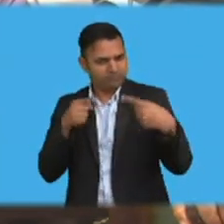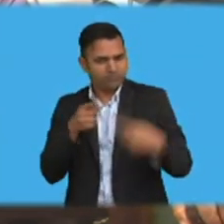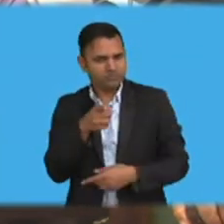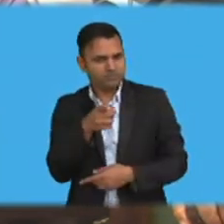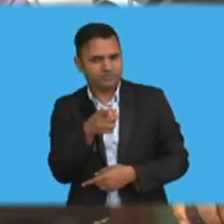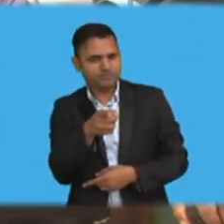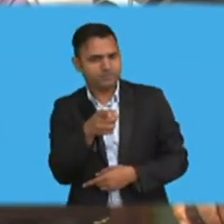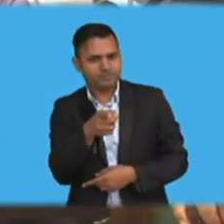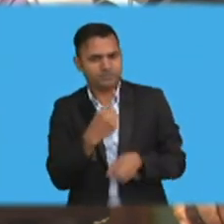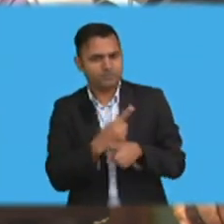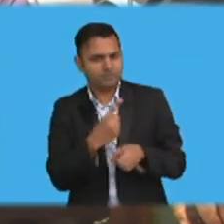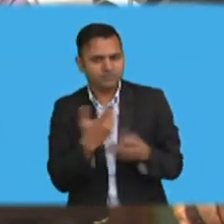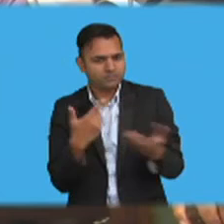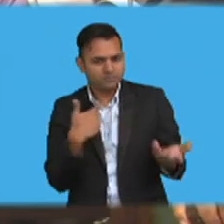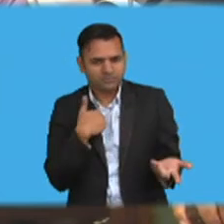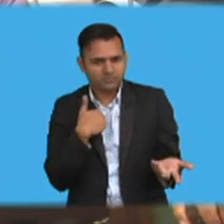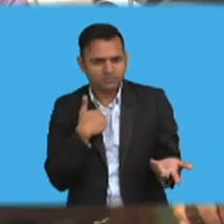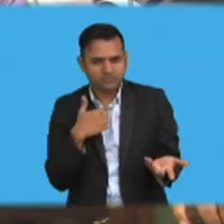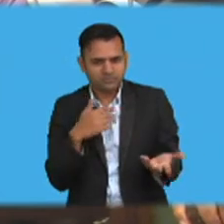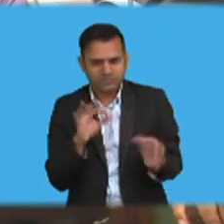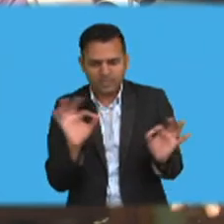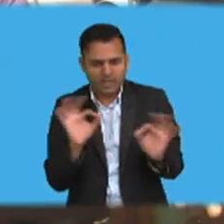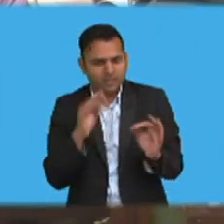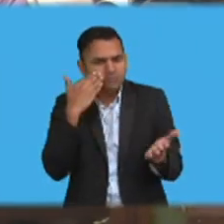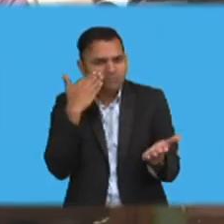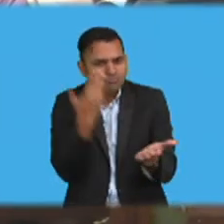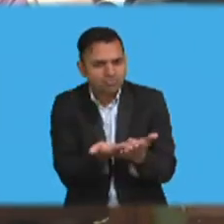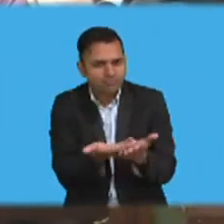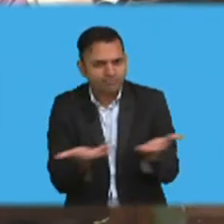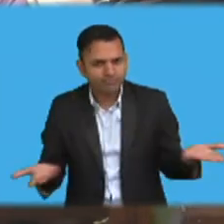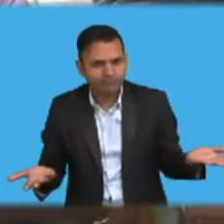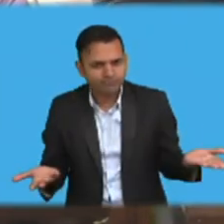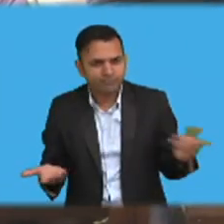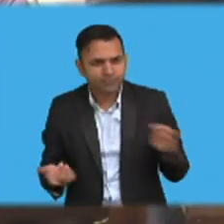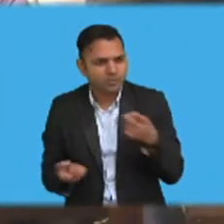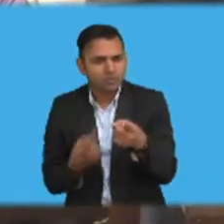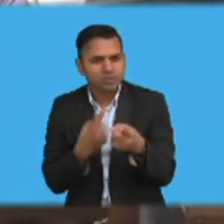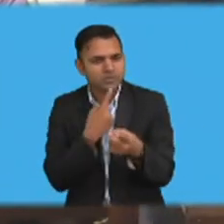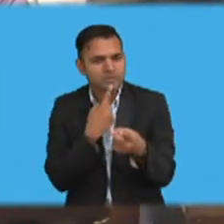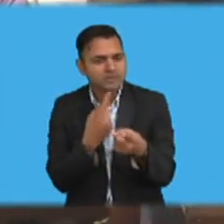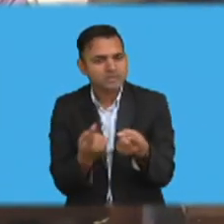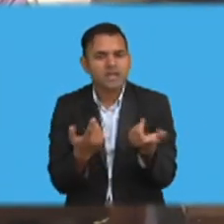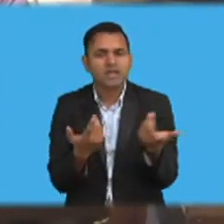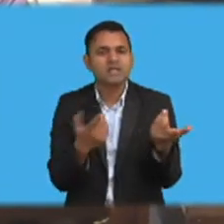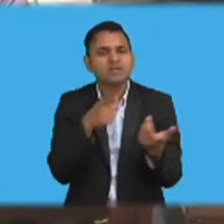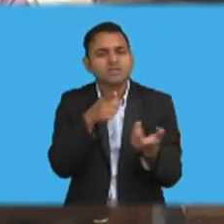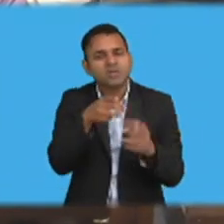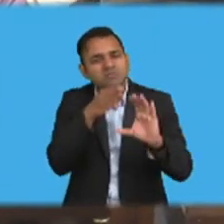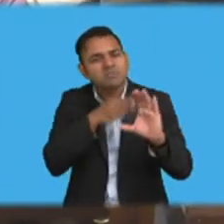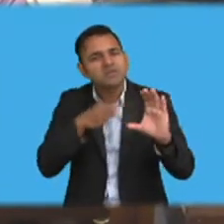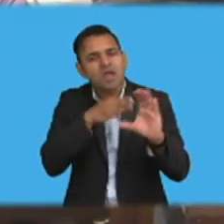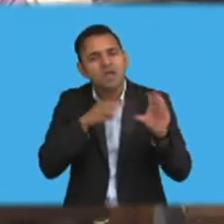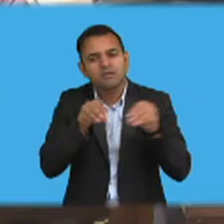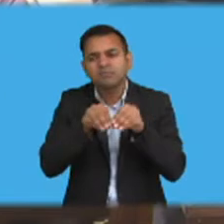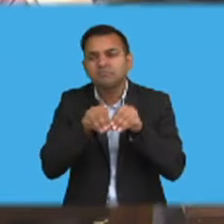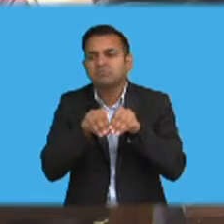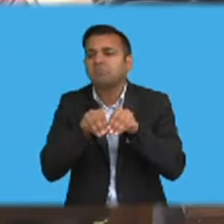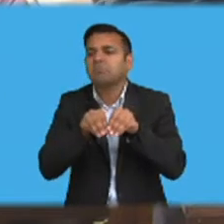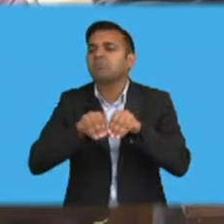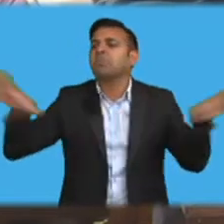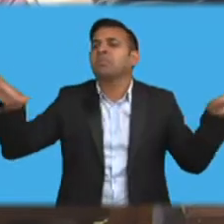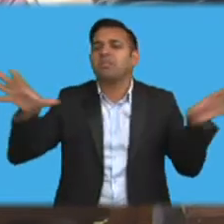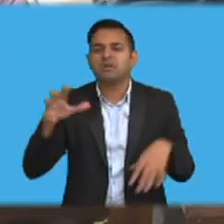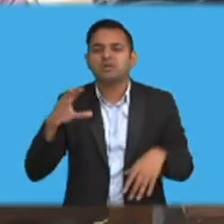lack of substance in the claims that the Honourable Member put out in his media release of 28 February